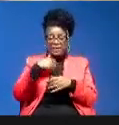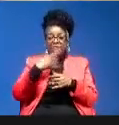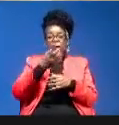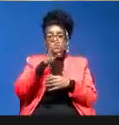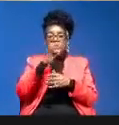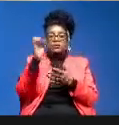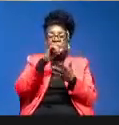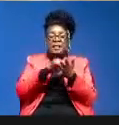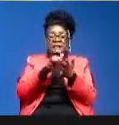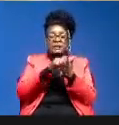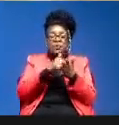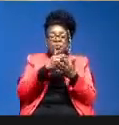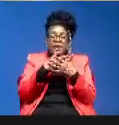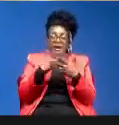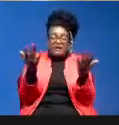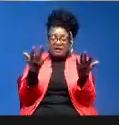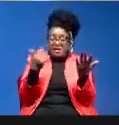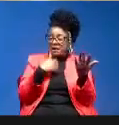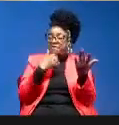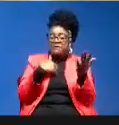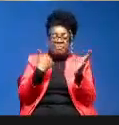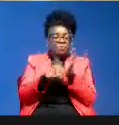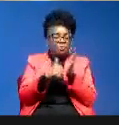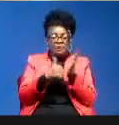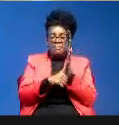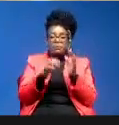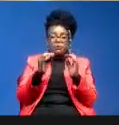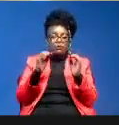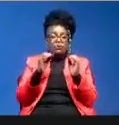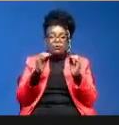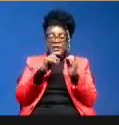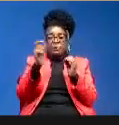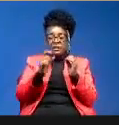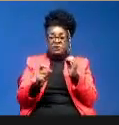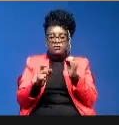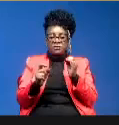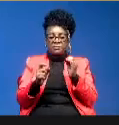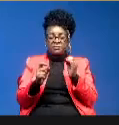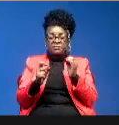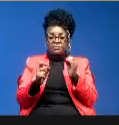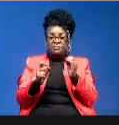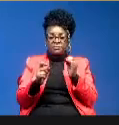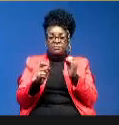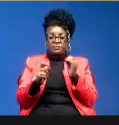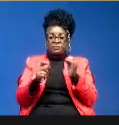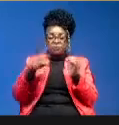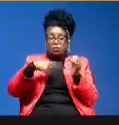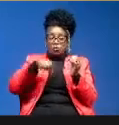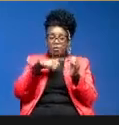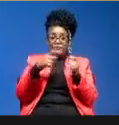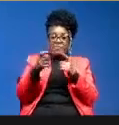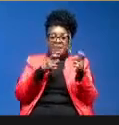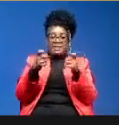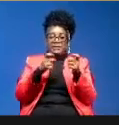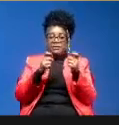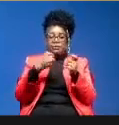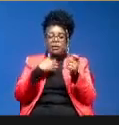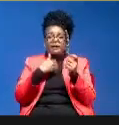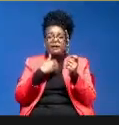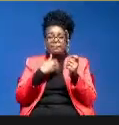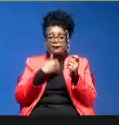secure, so that water will never be a source of conflict in our region. We've managed so far to